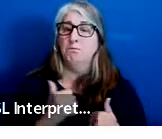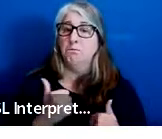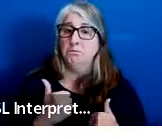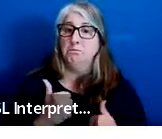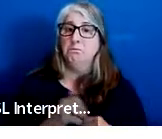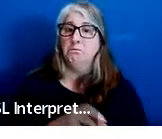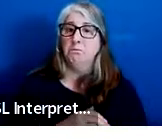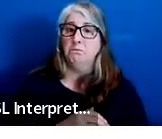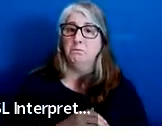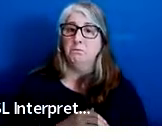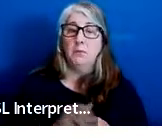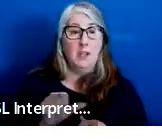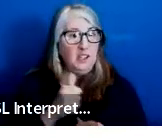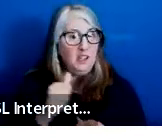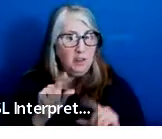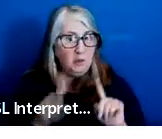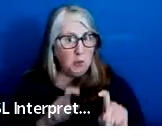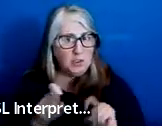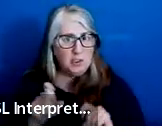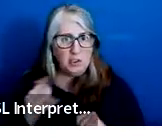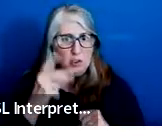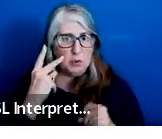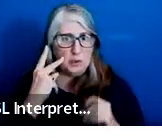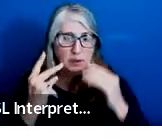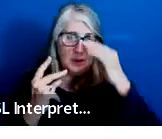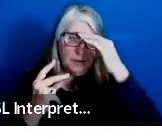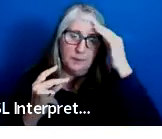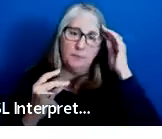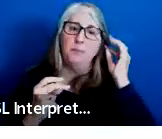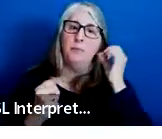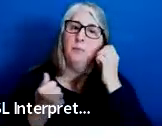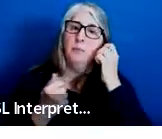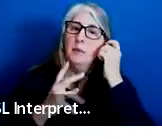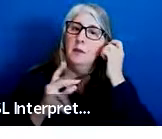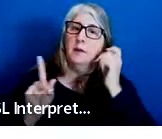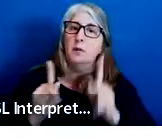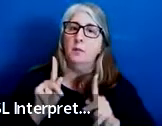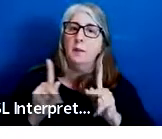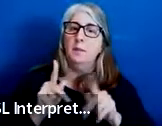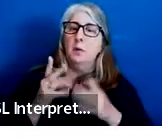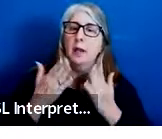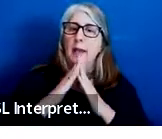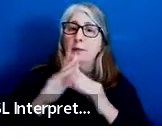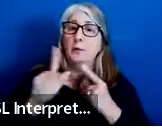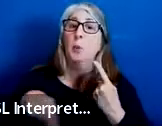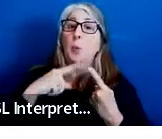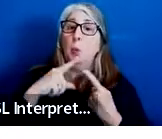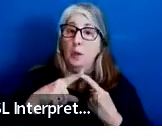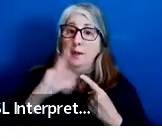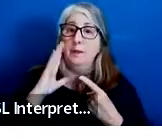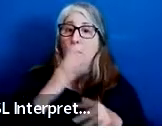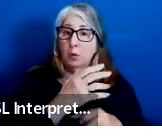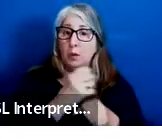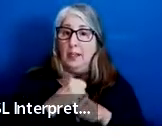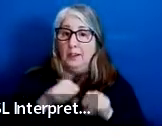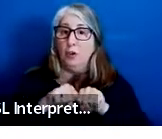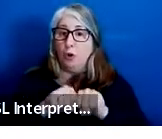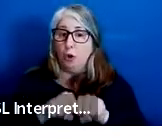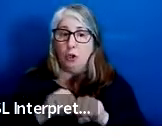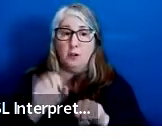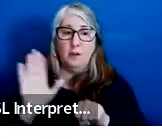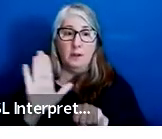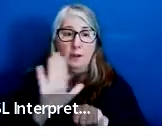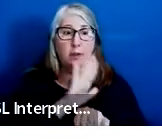happen to see any other questions out there? Any of the panel? Several folks asked about timelines for when they'll be receiving their carts.